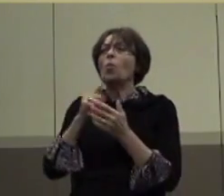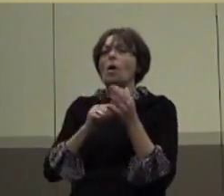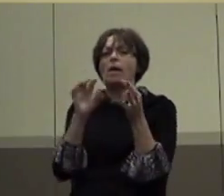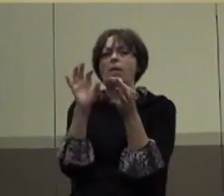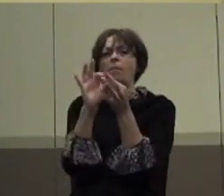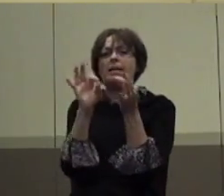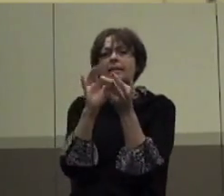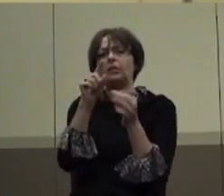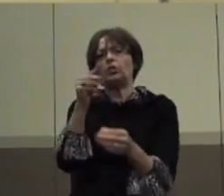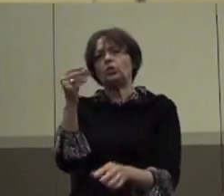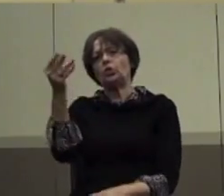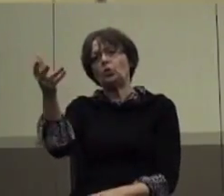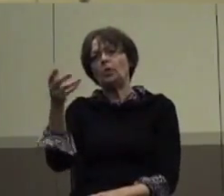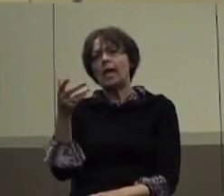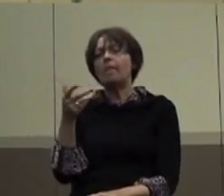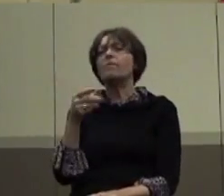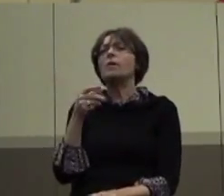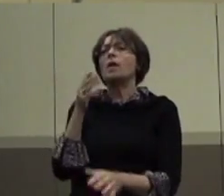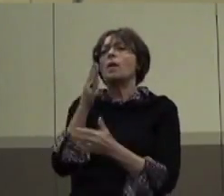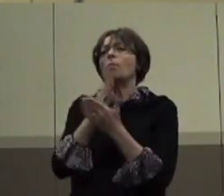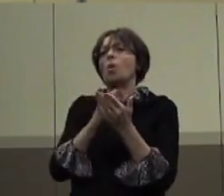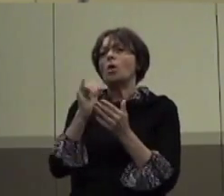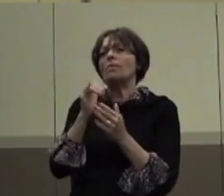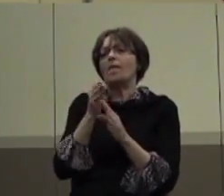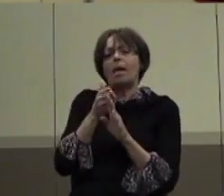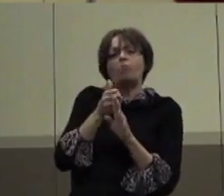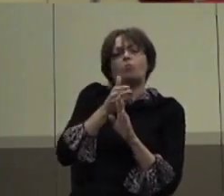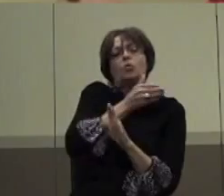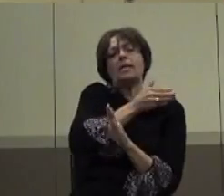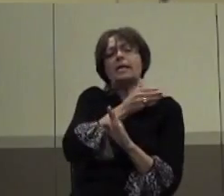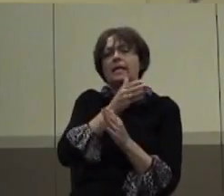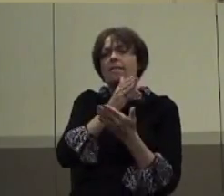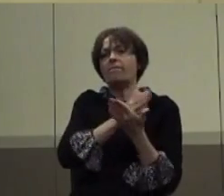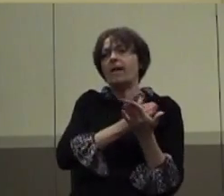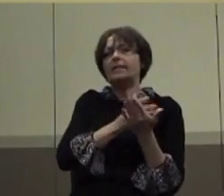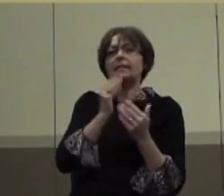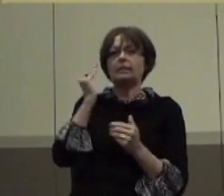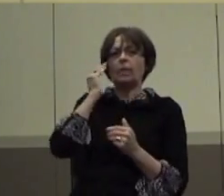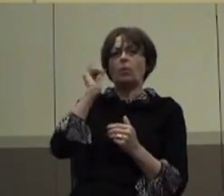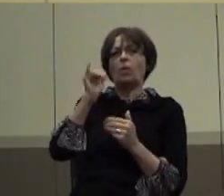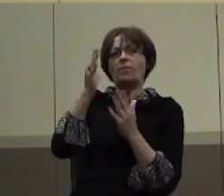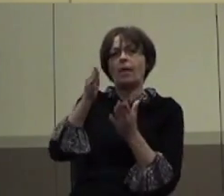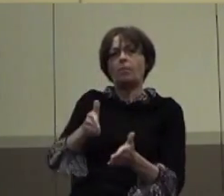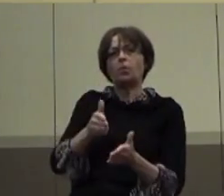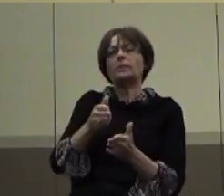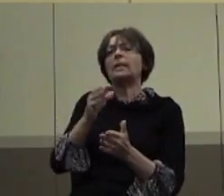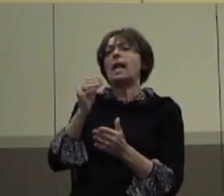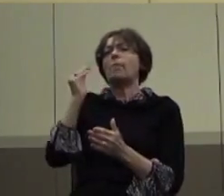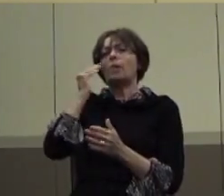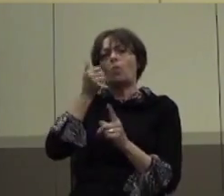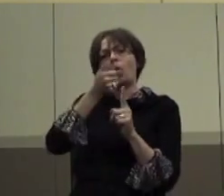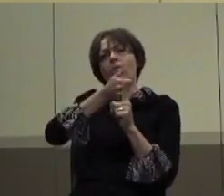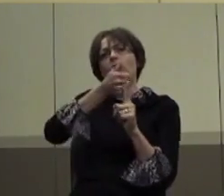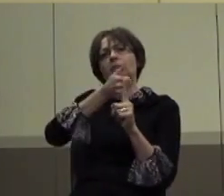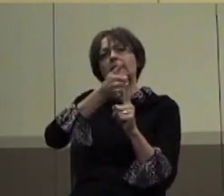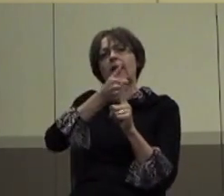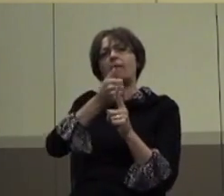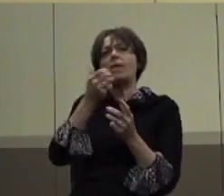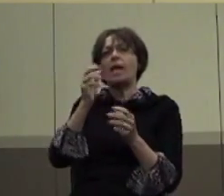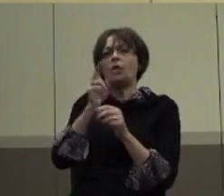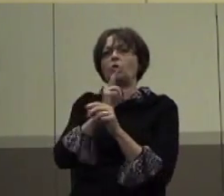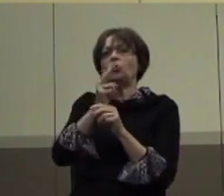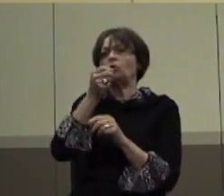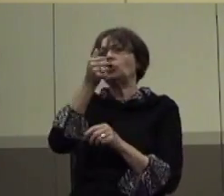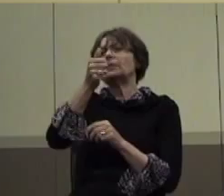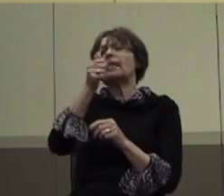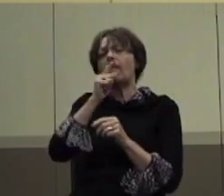giving? So part of that, the pre-phase is just being aware of the person, being aware of yourselves, and you want to use yourself